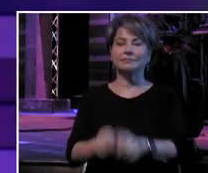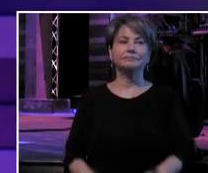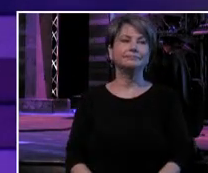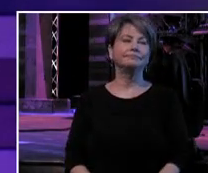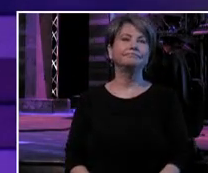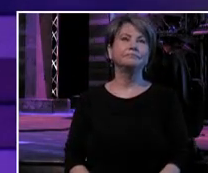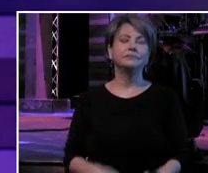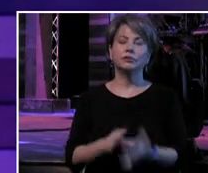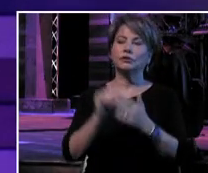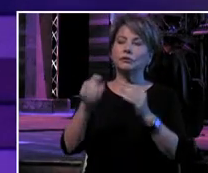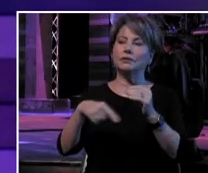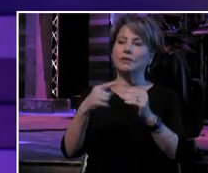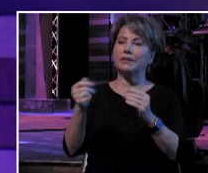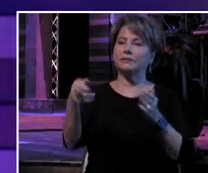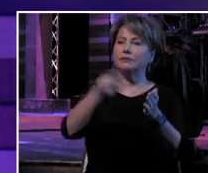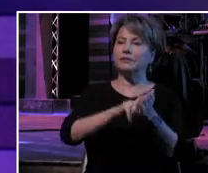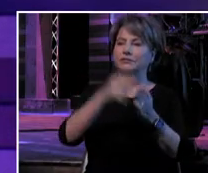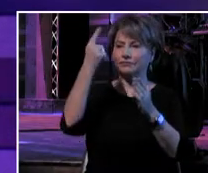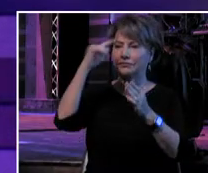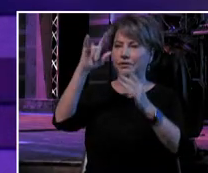learn more or register for the camp out, head to